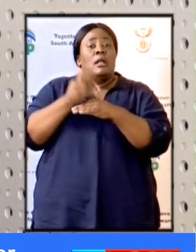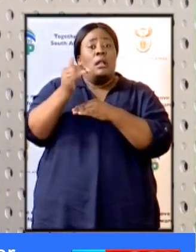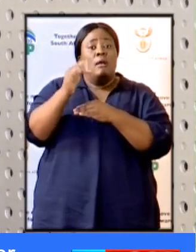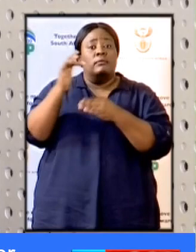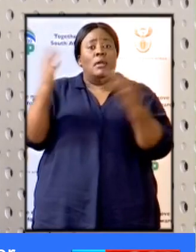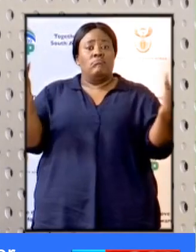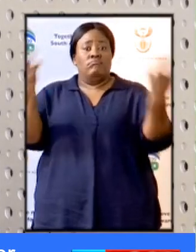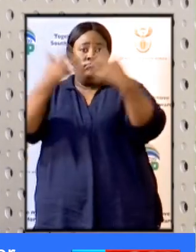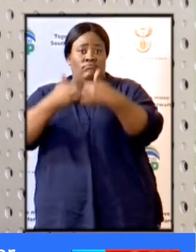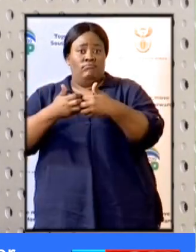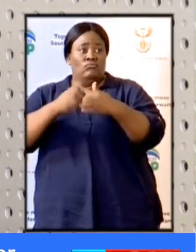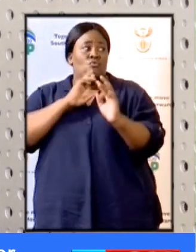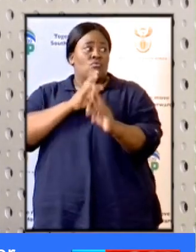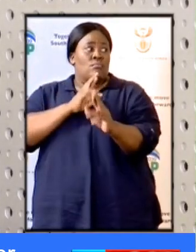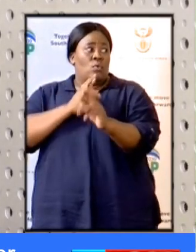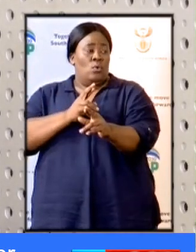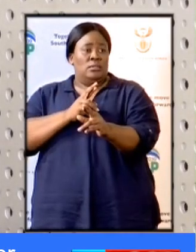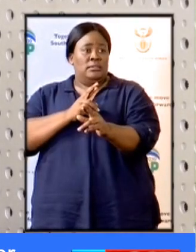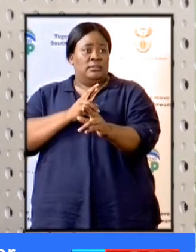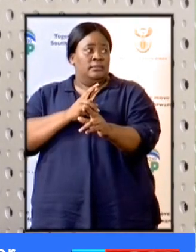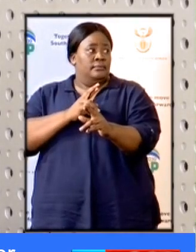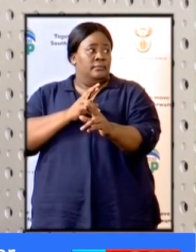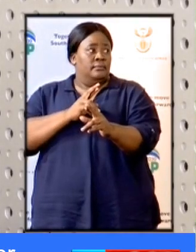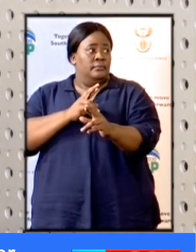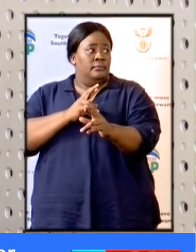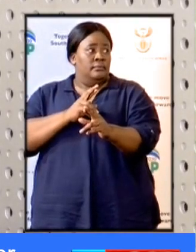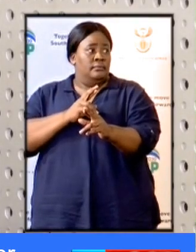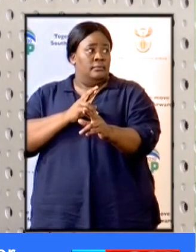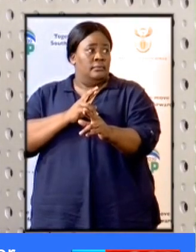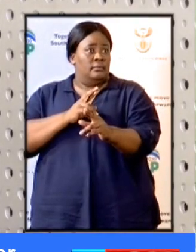that have been brought forward.